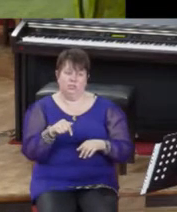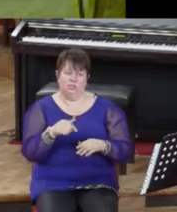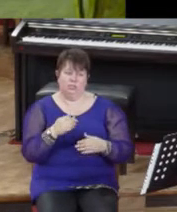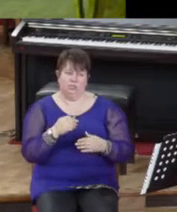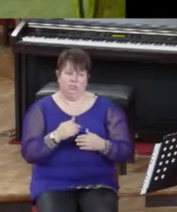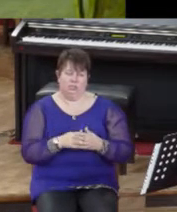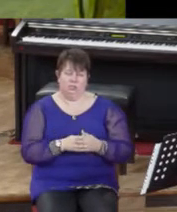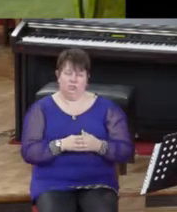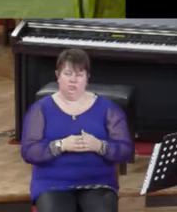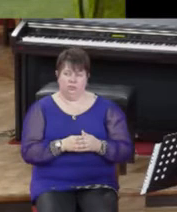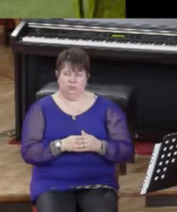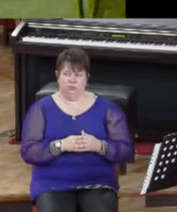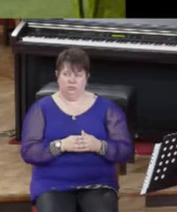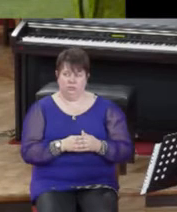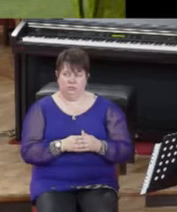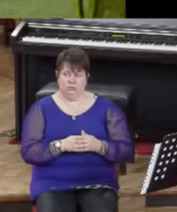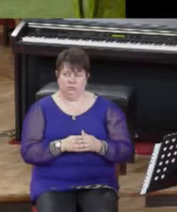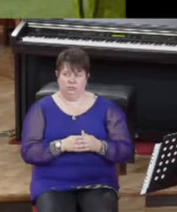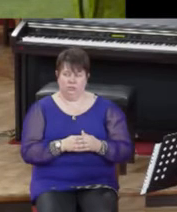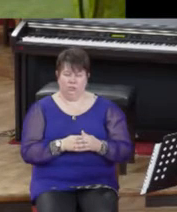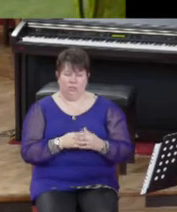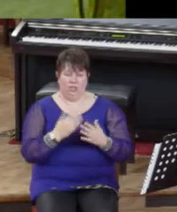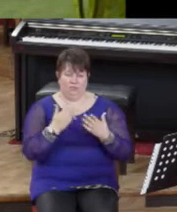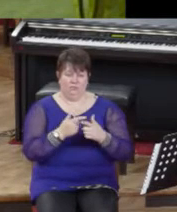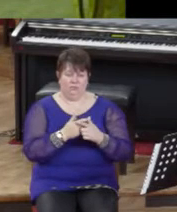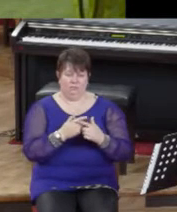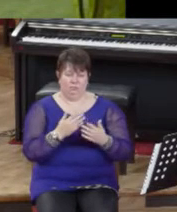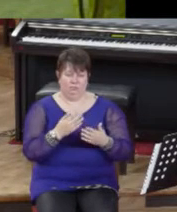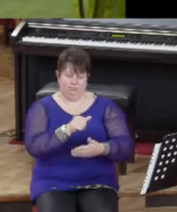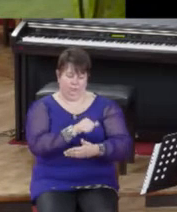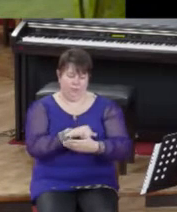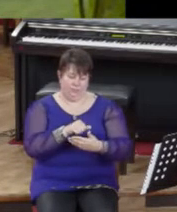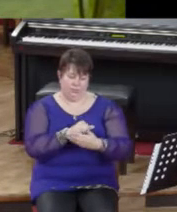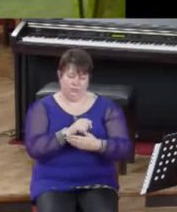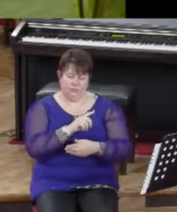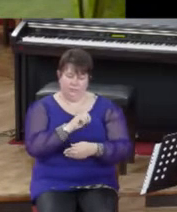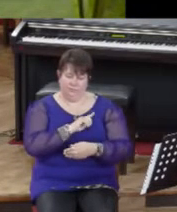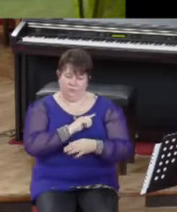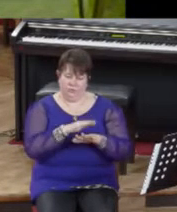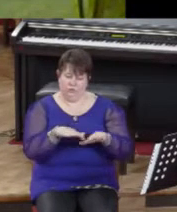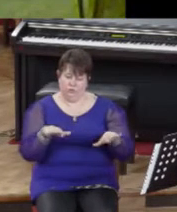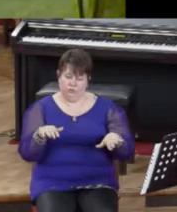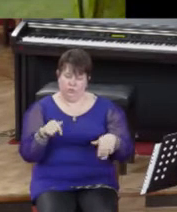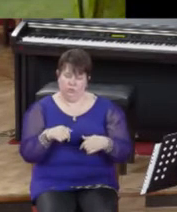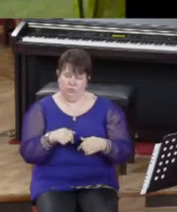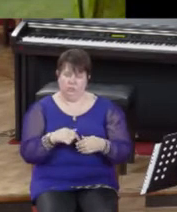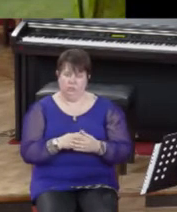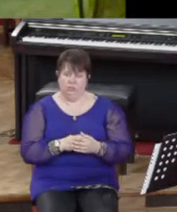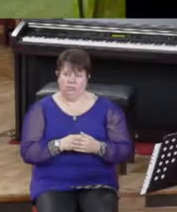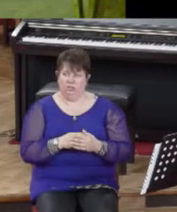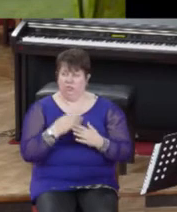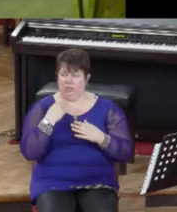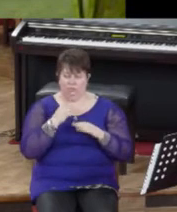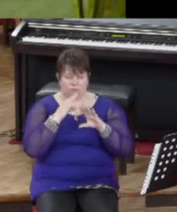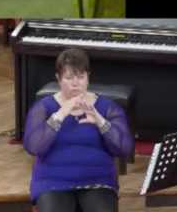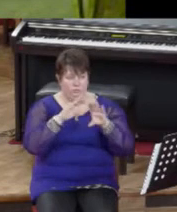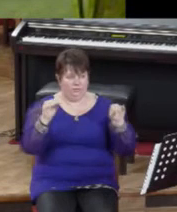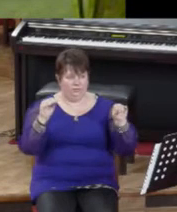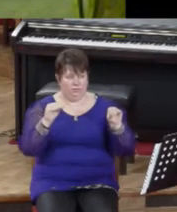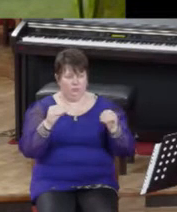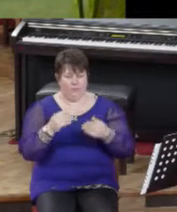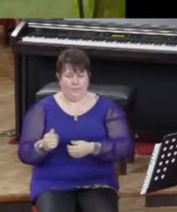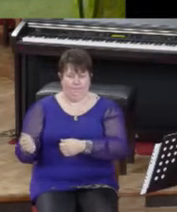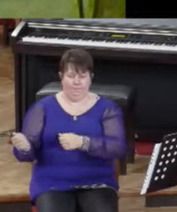granted. And very often we do have baptisms as we recognize, in a kind of public way, the